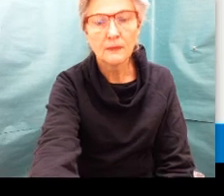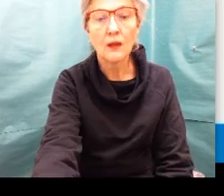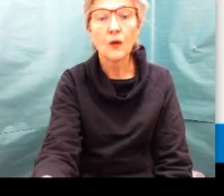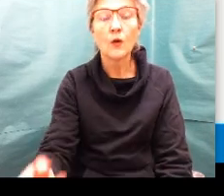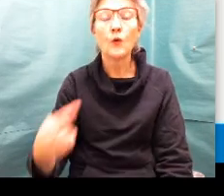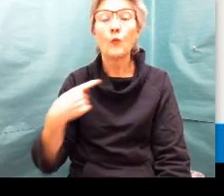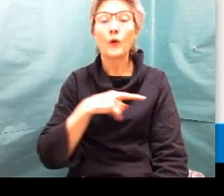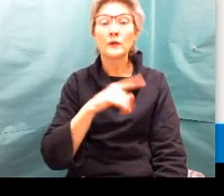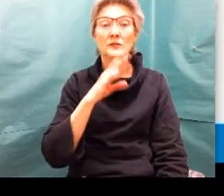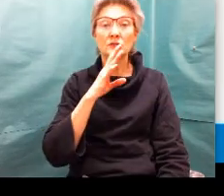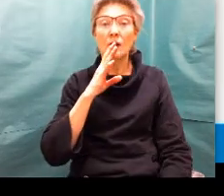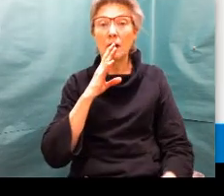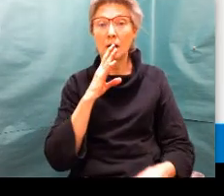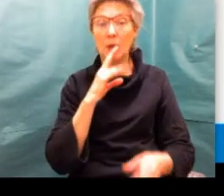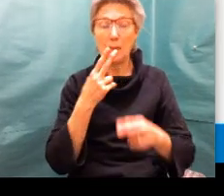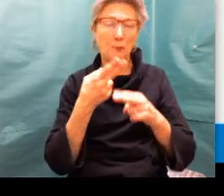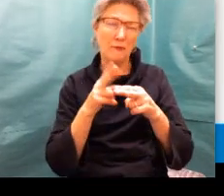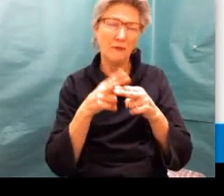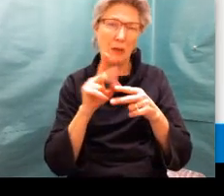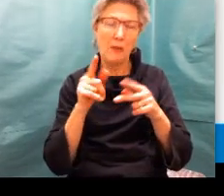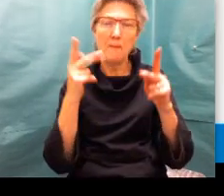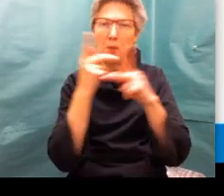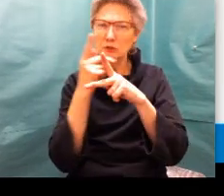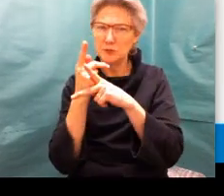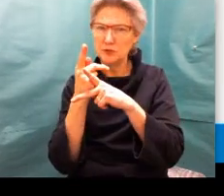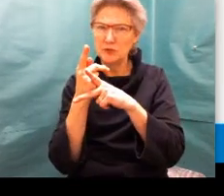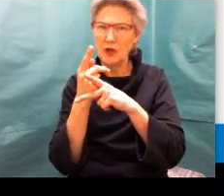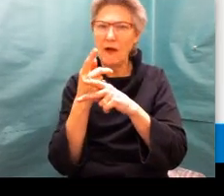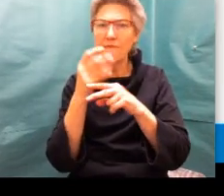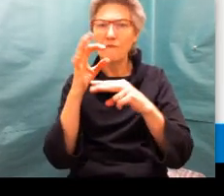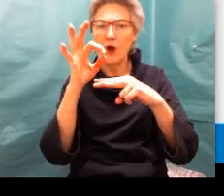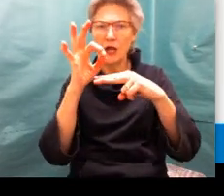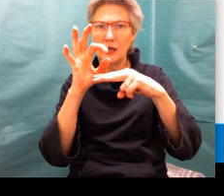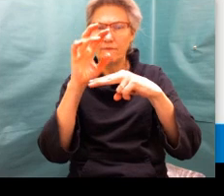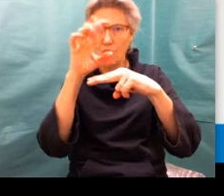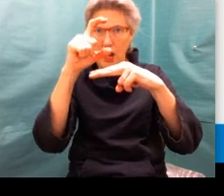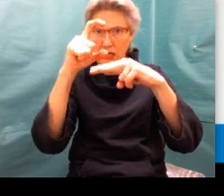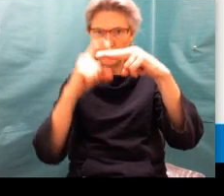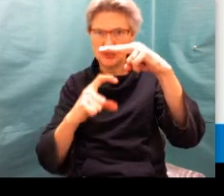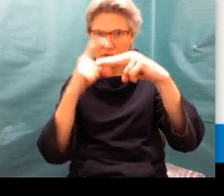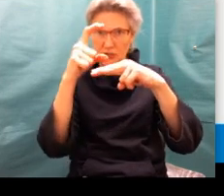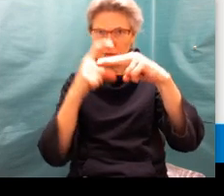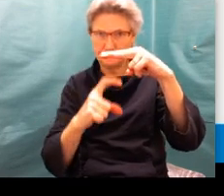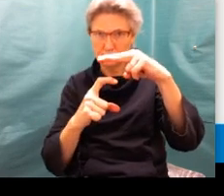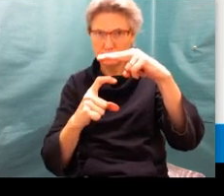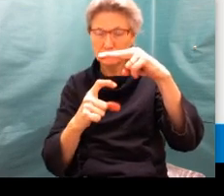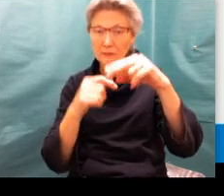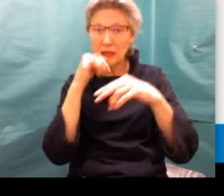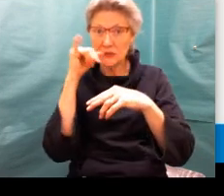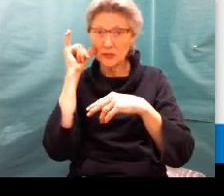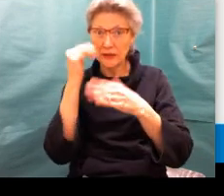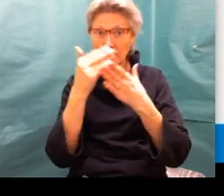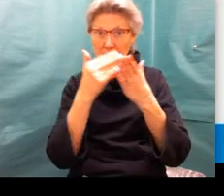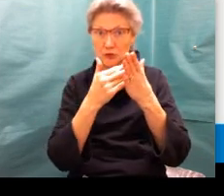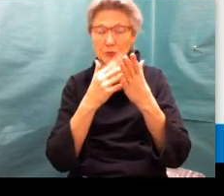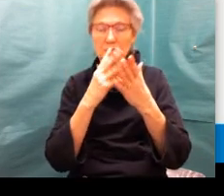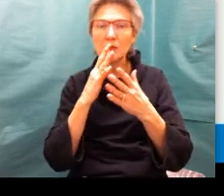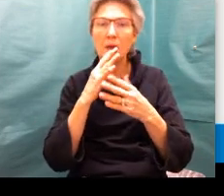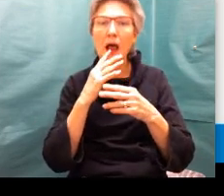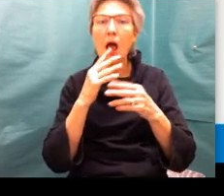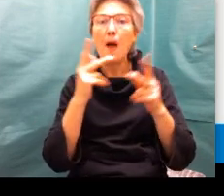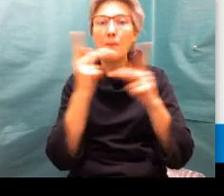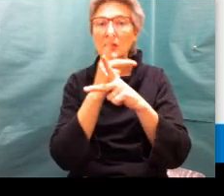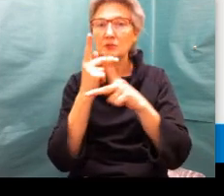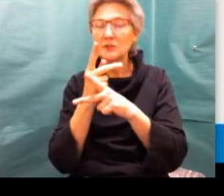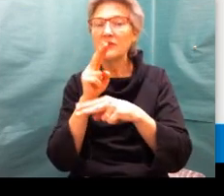We're going to talk briefly about multiples of fractions. Yesterday in our lesson, we talked about multiples of